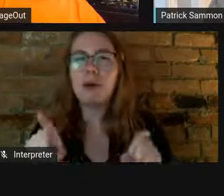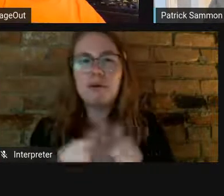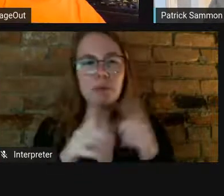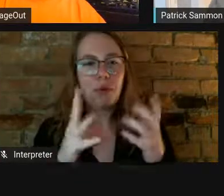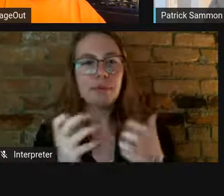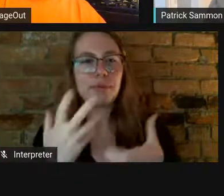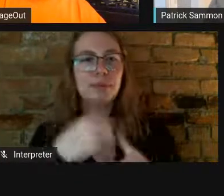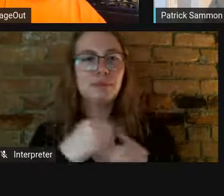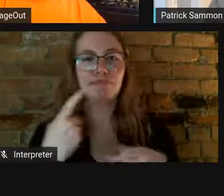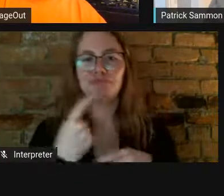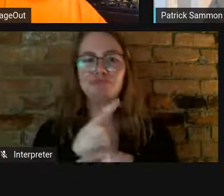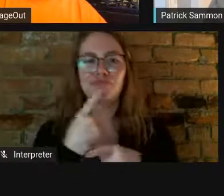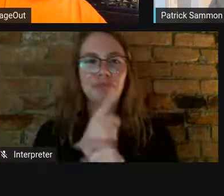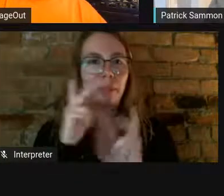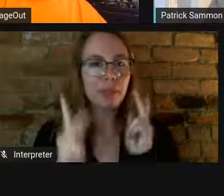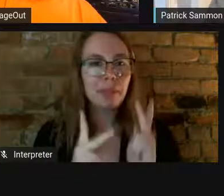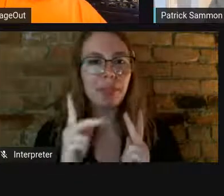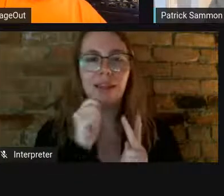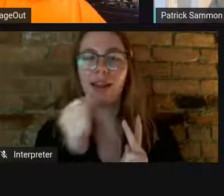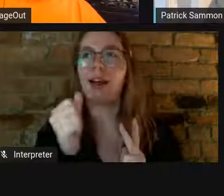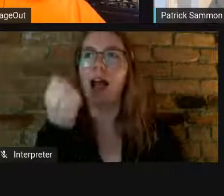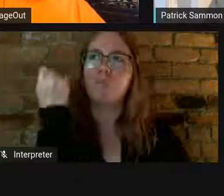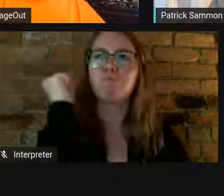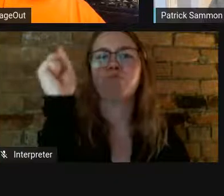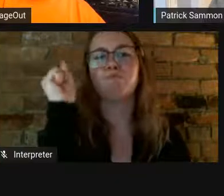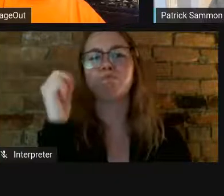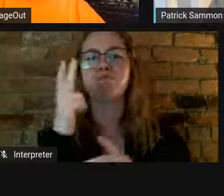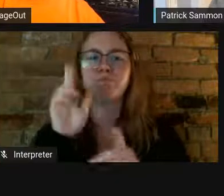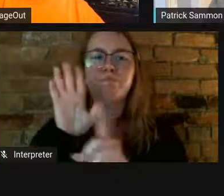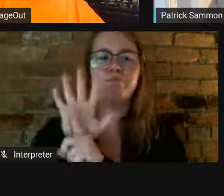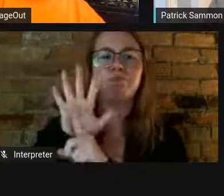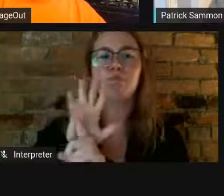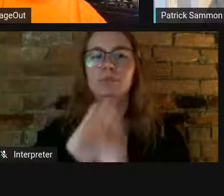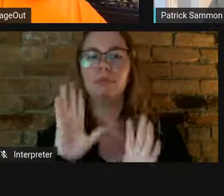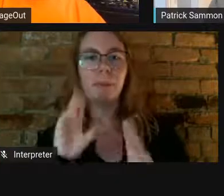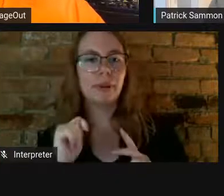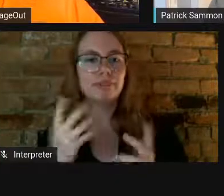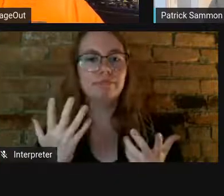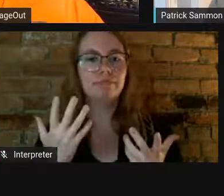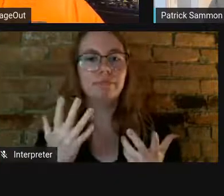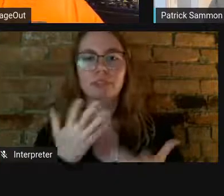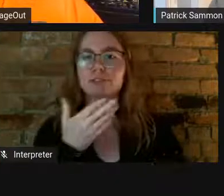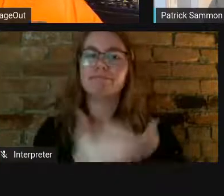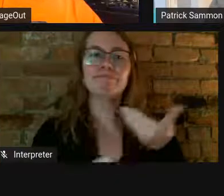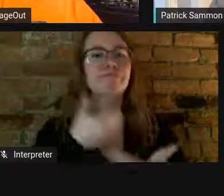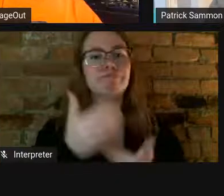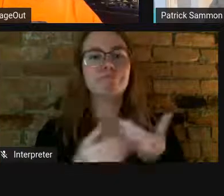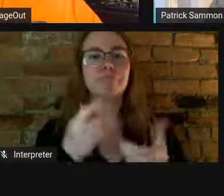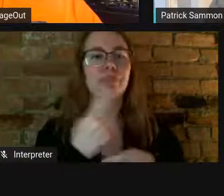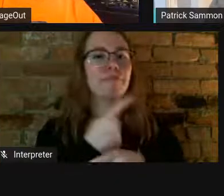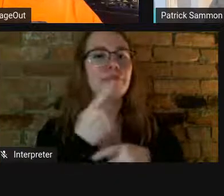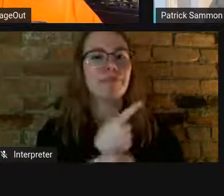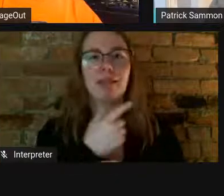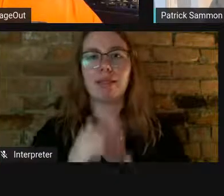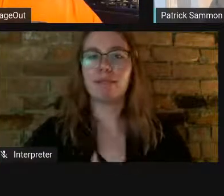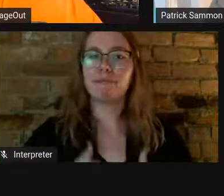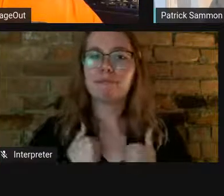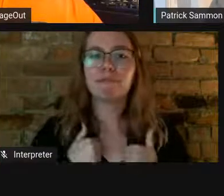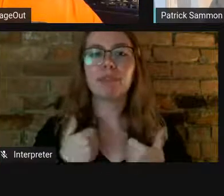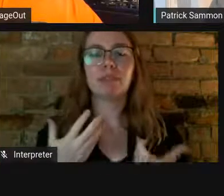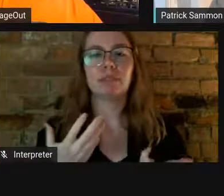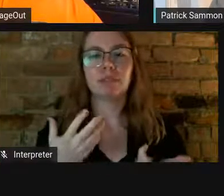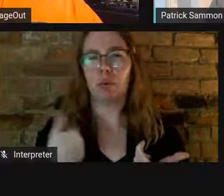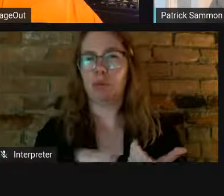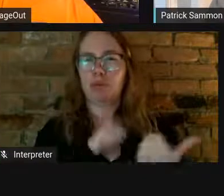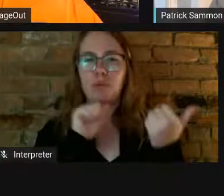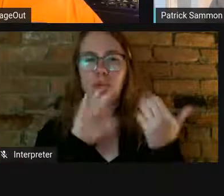weren't necessarily out in public and were just dealing with society at large in their own way. So we kind of approached it in a